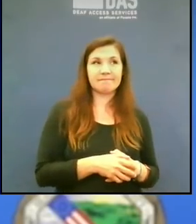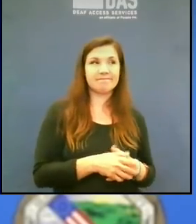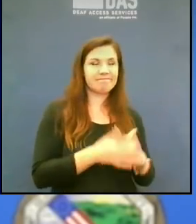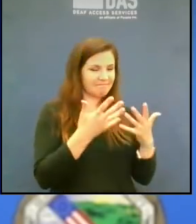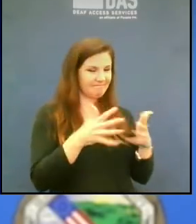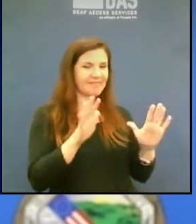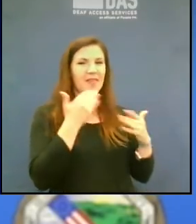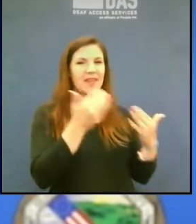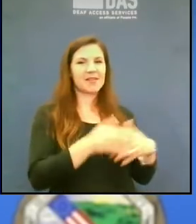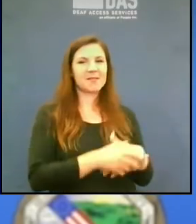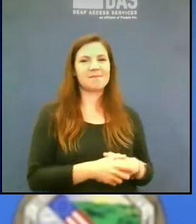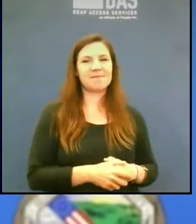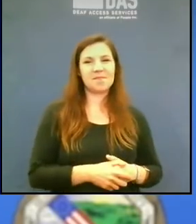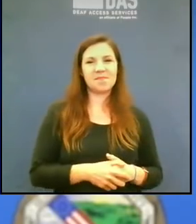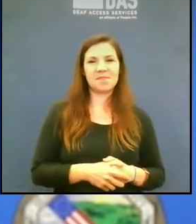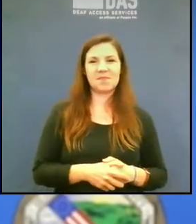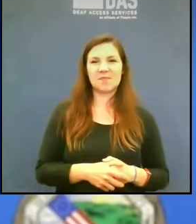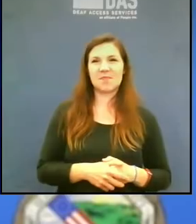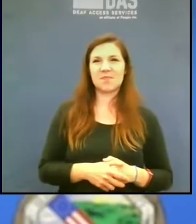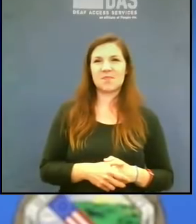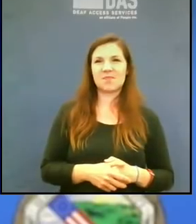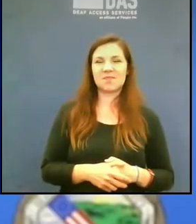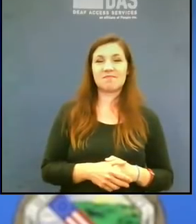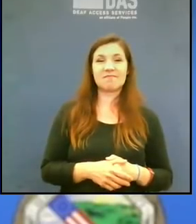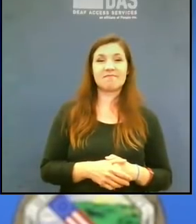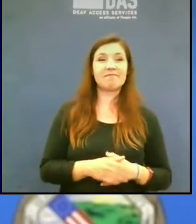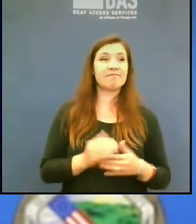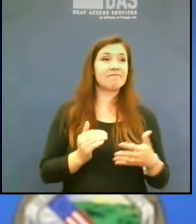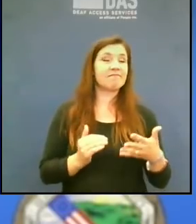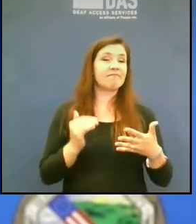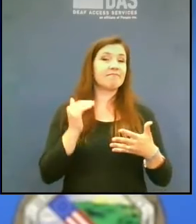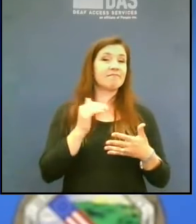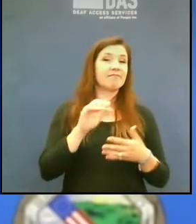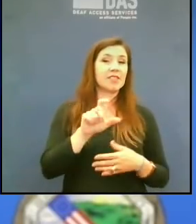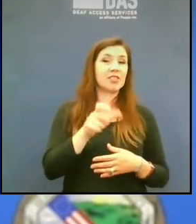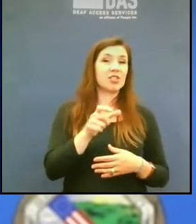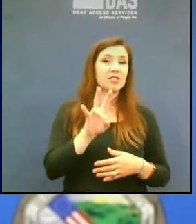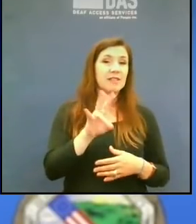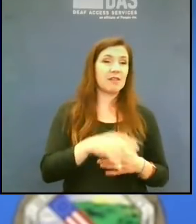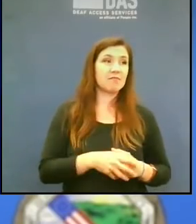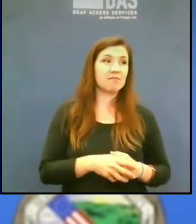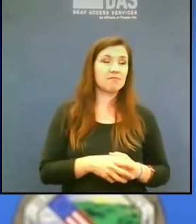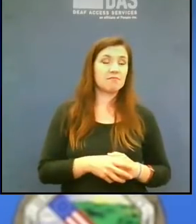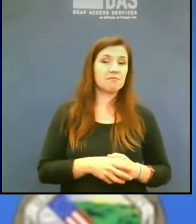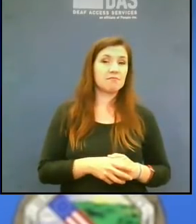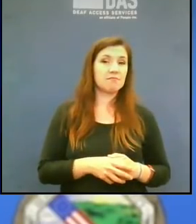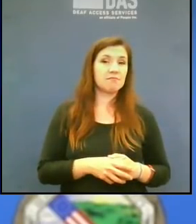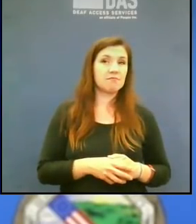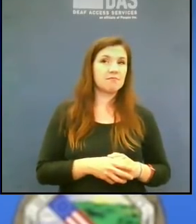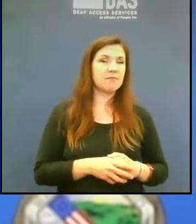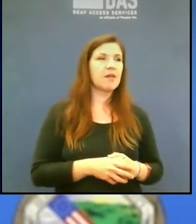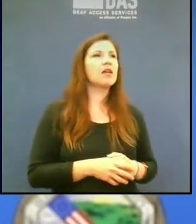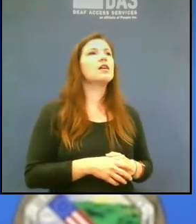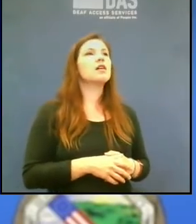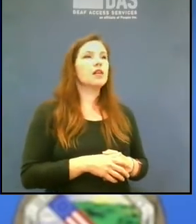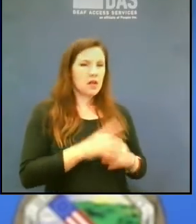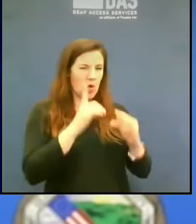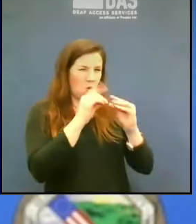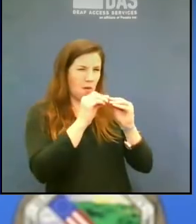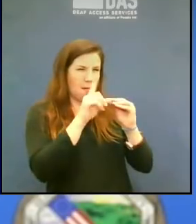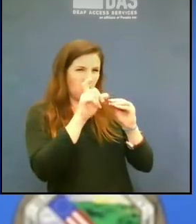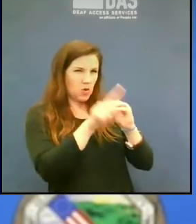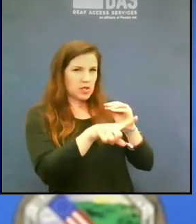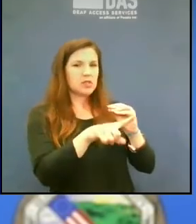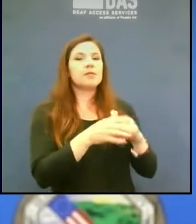Same. I'm all set. Thanks. All right. And we'll finish then with Ashley Rowe and Allie Toohey, Channel 7. Any more questions? Mark, I do have one more